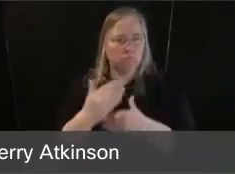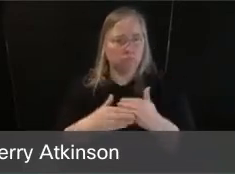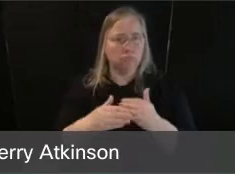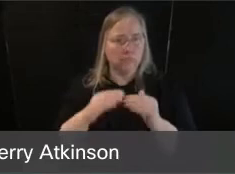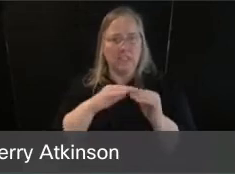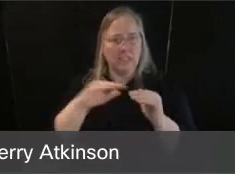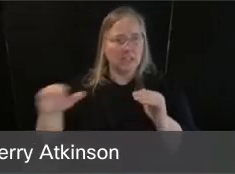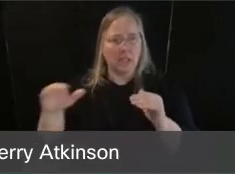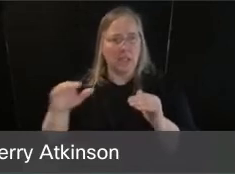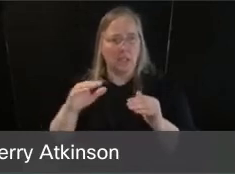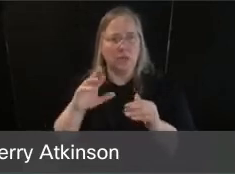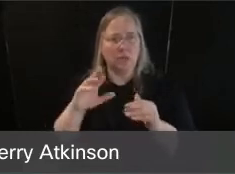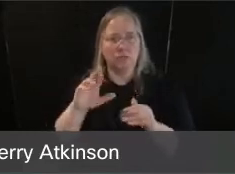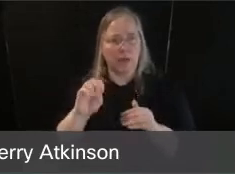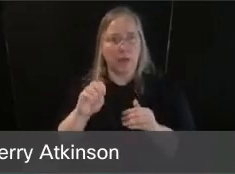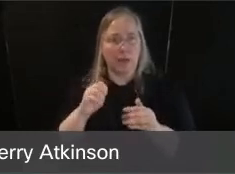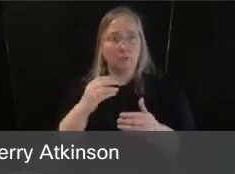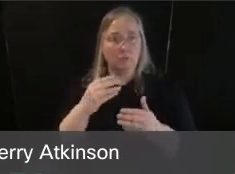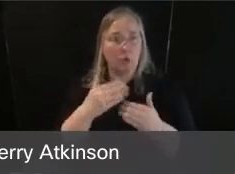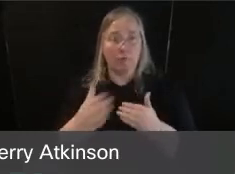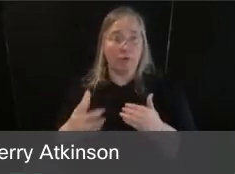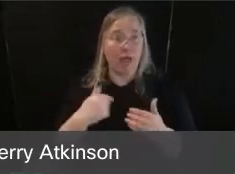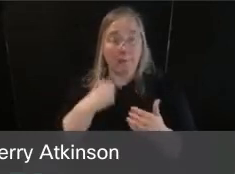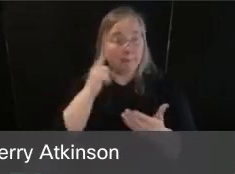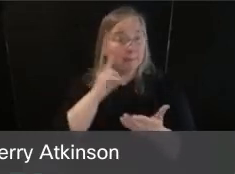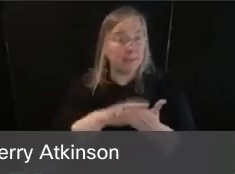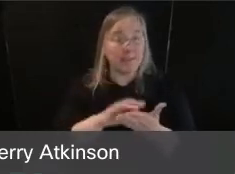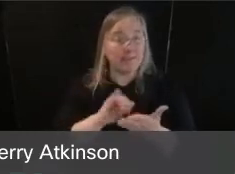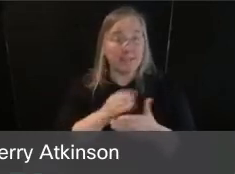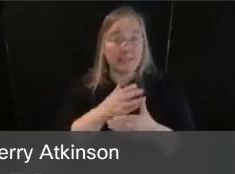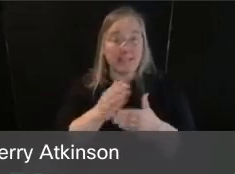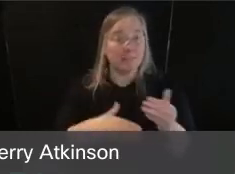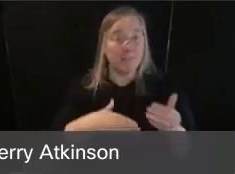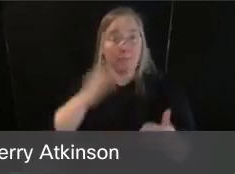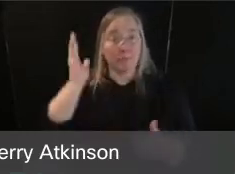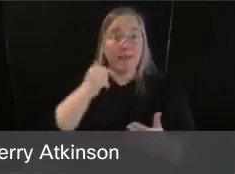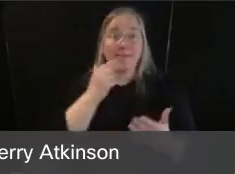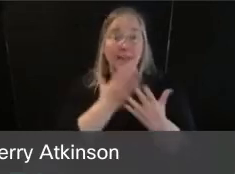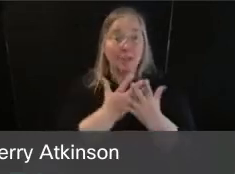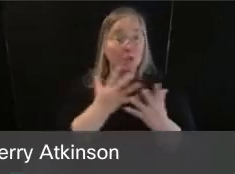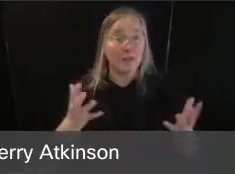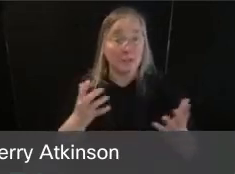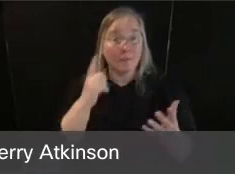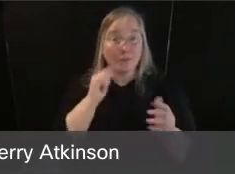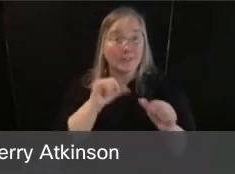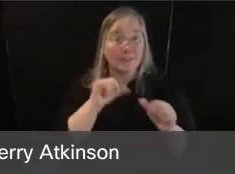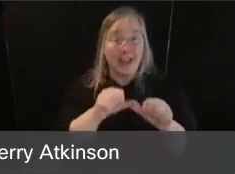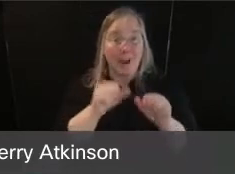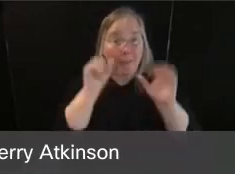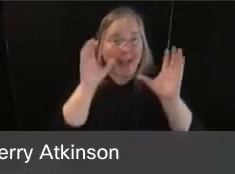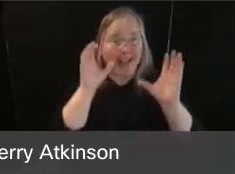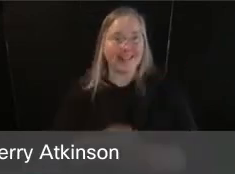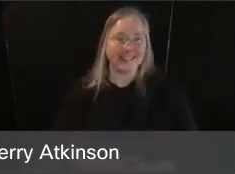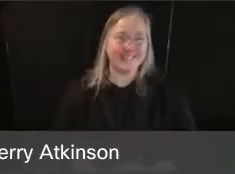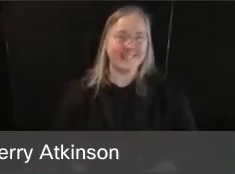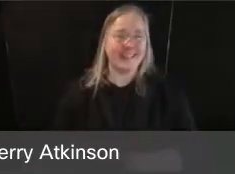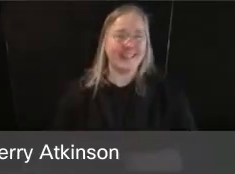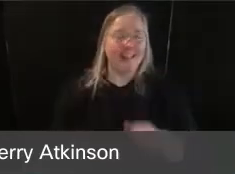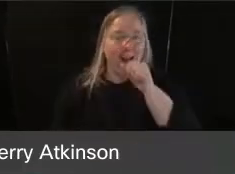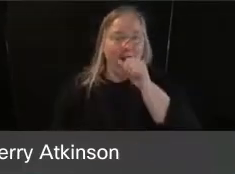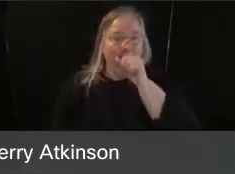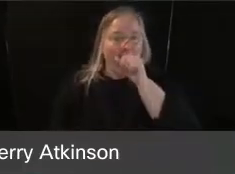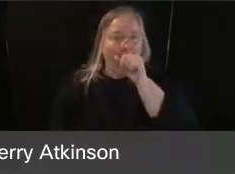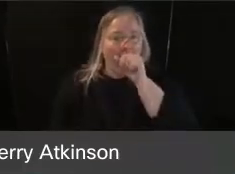believe that brings me to the end of my presentation. And thank you so much for staying awake. Thank you very much,